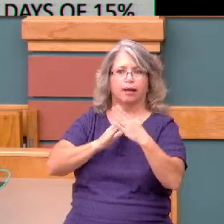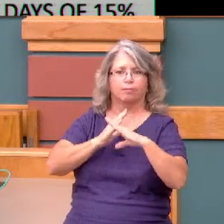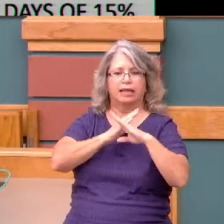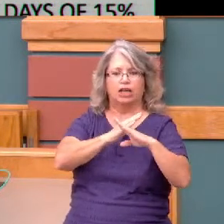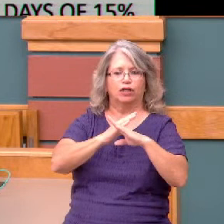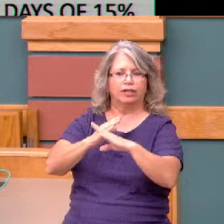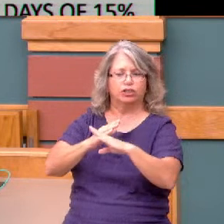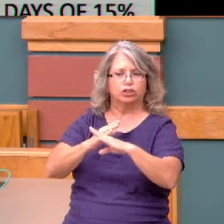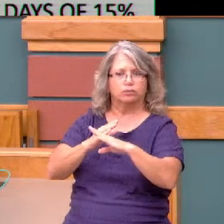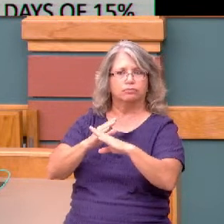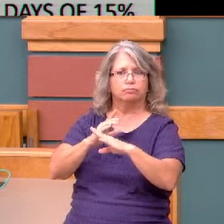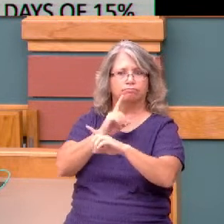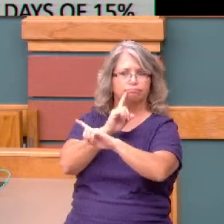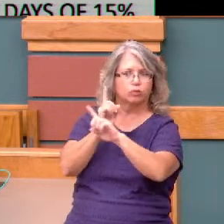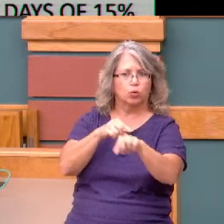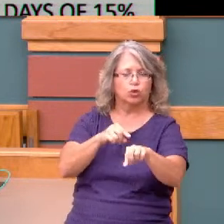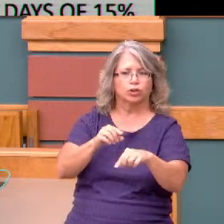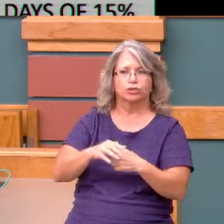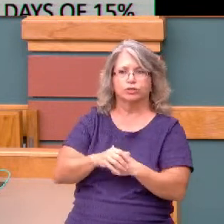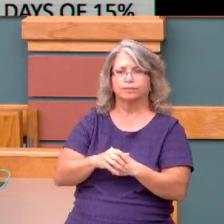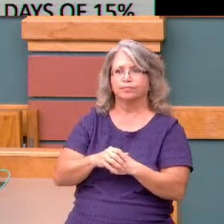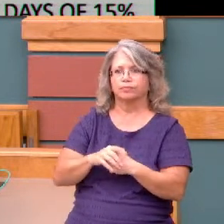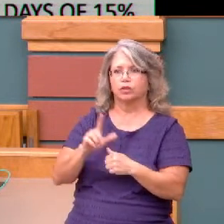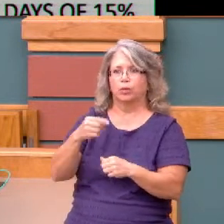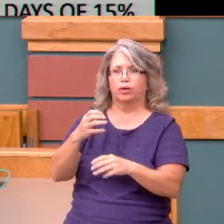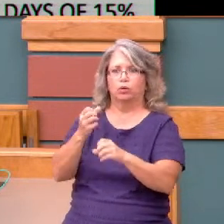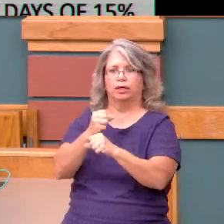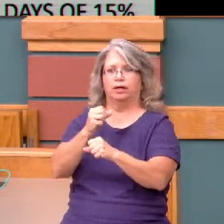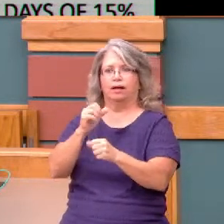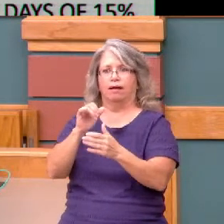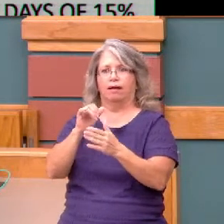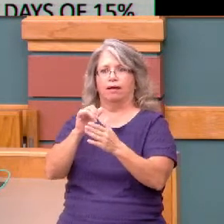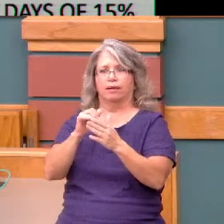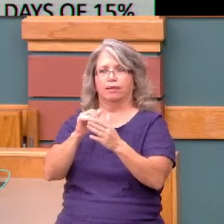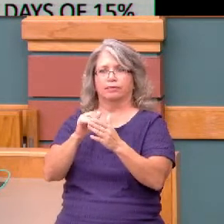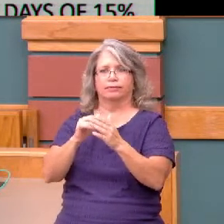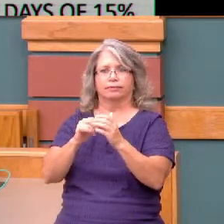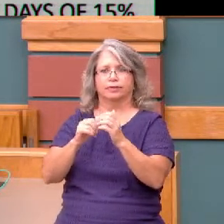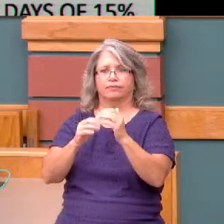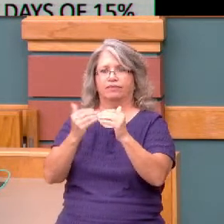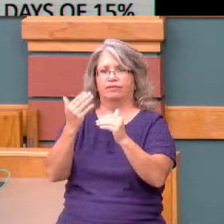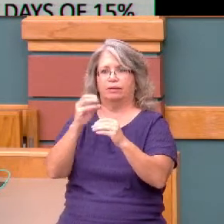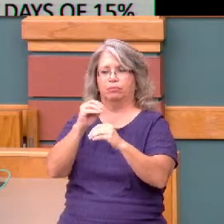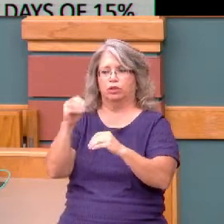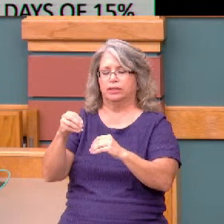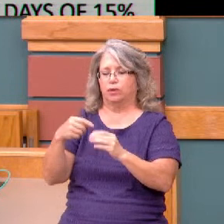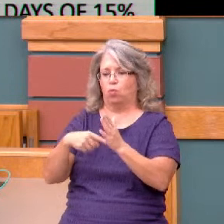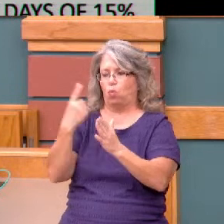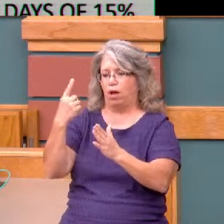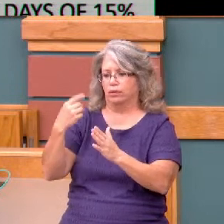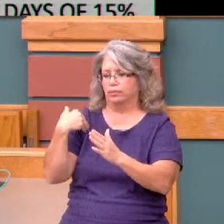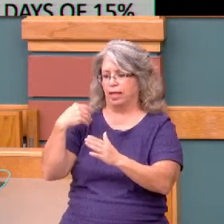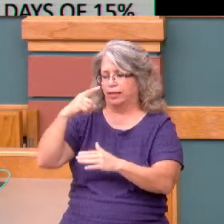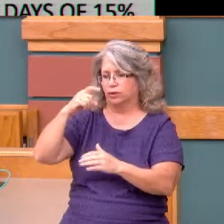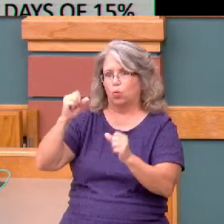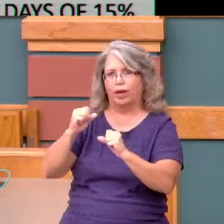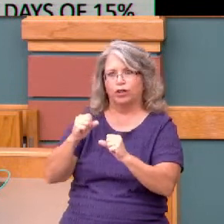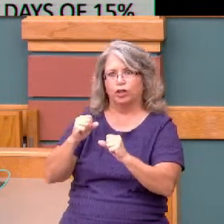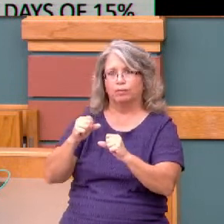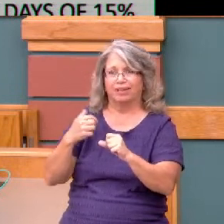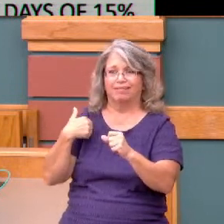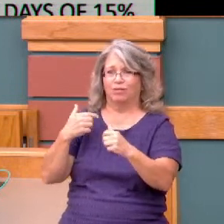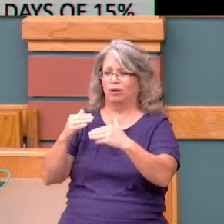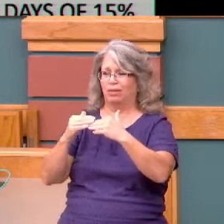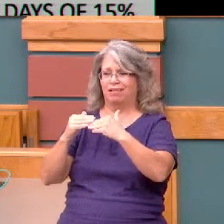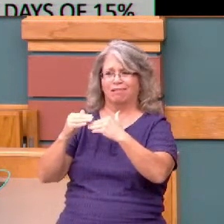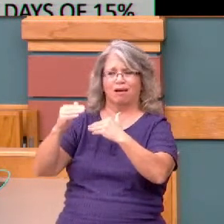got to 15% once in the winter, and we've been well past 15%. We're at more than double that right now at